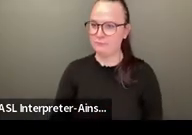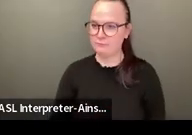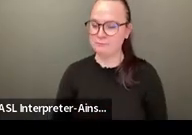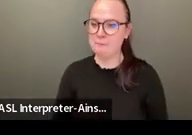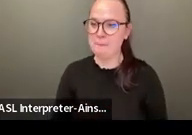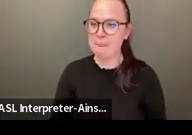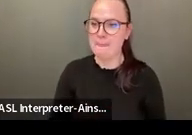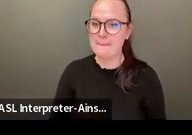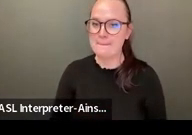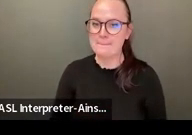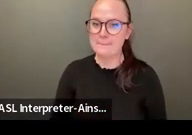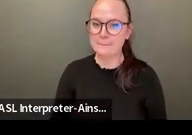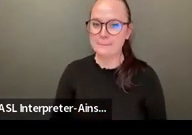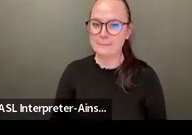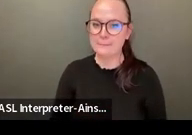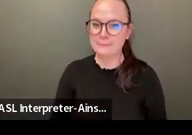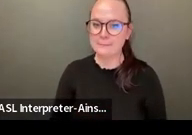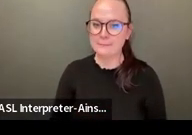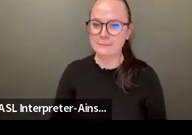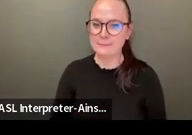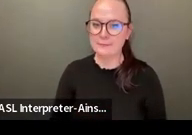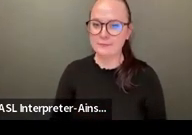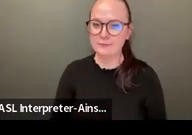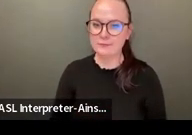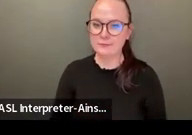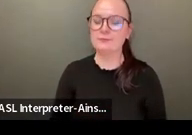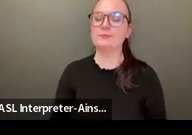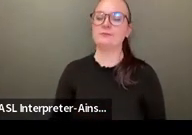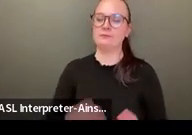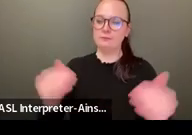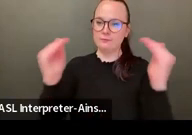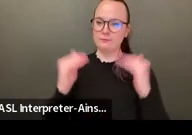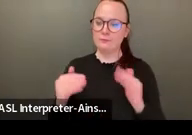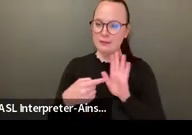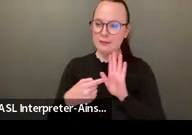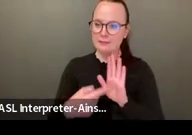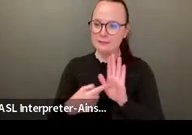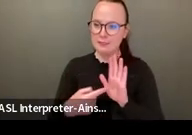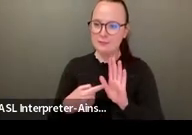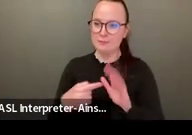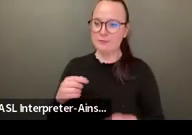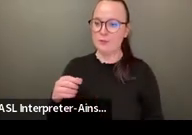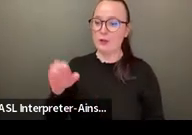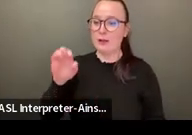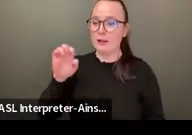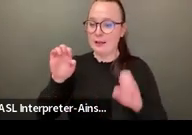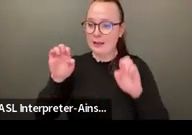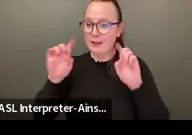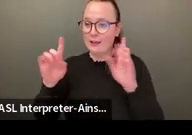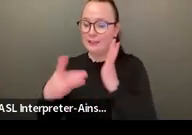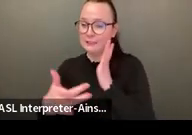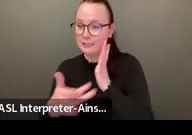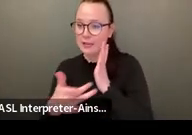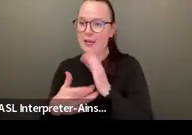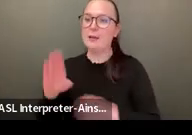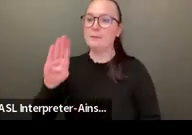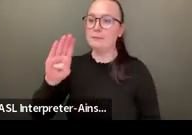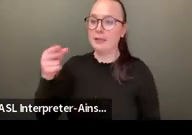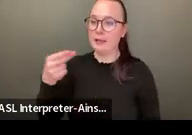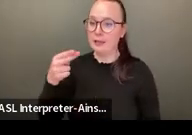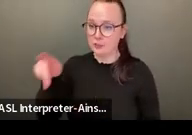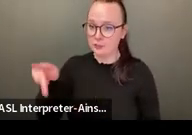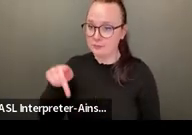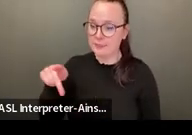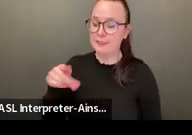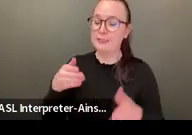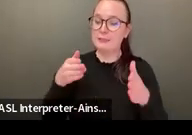And then another example of that is the one above where the EdTech, the BHP, any related service